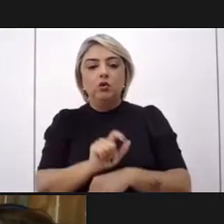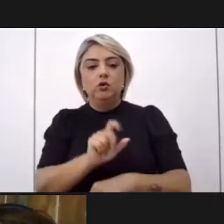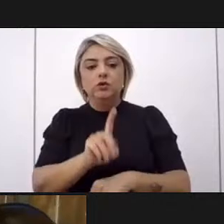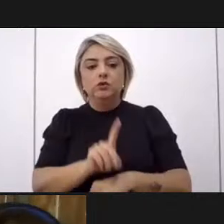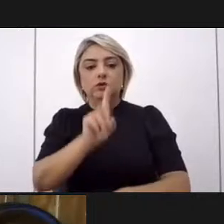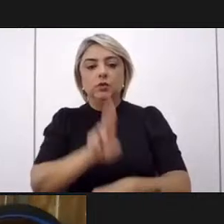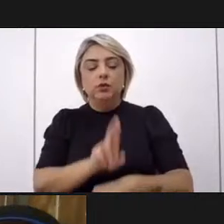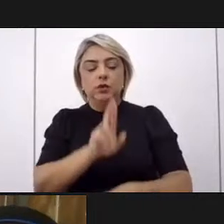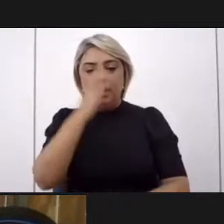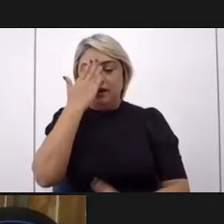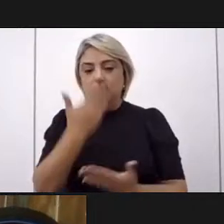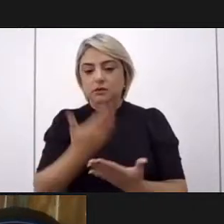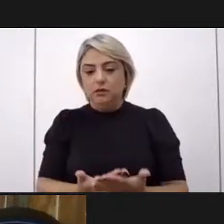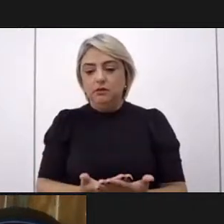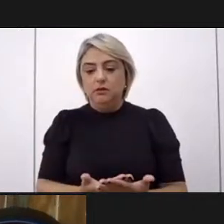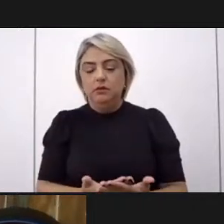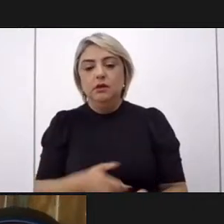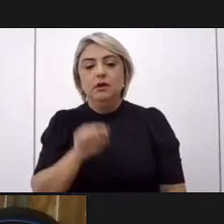he met